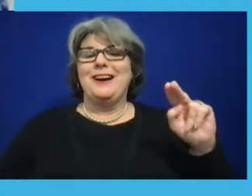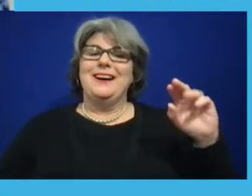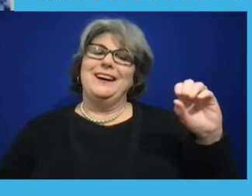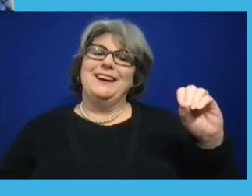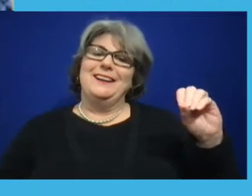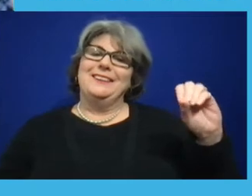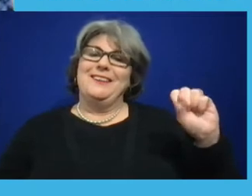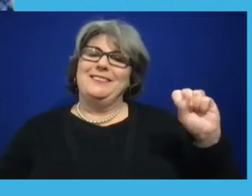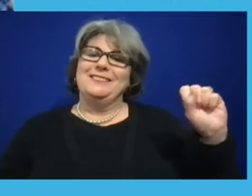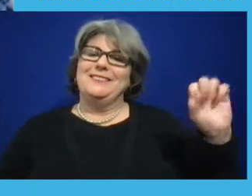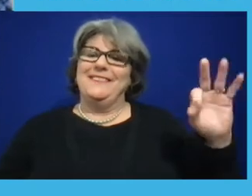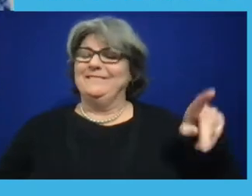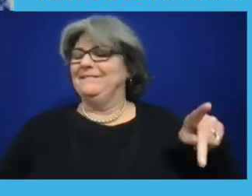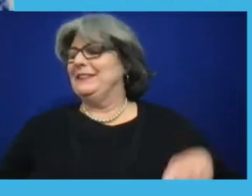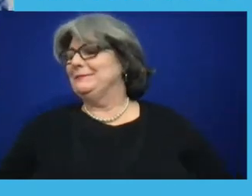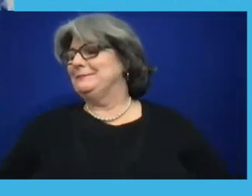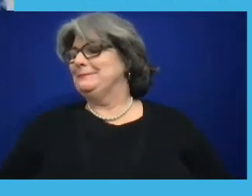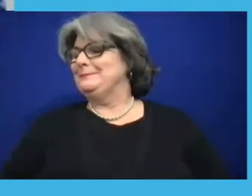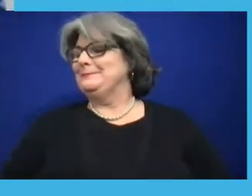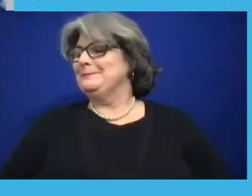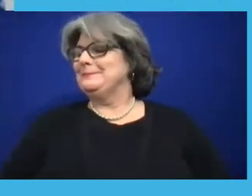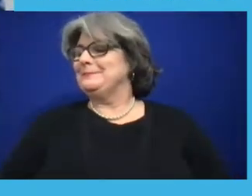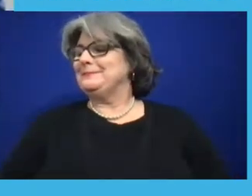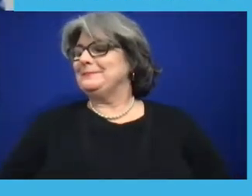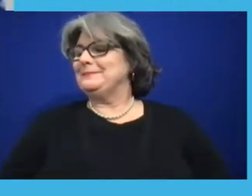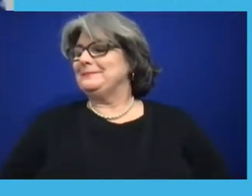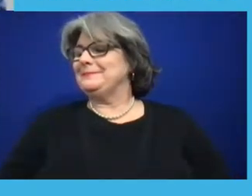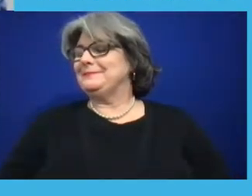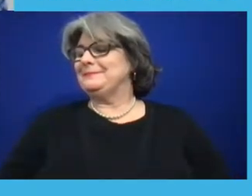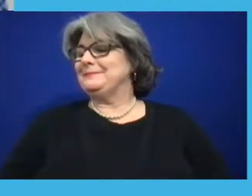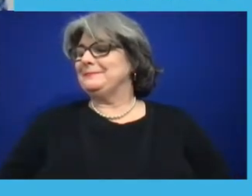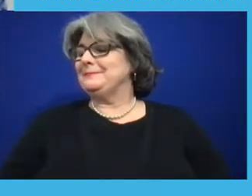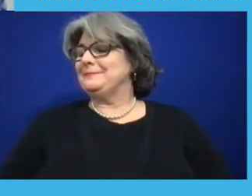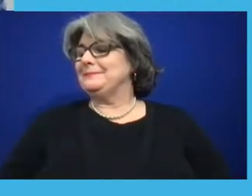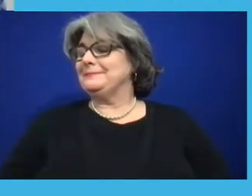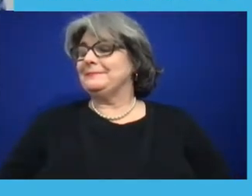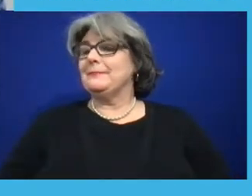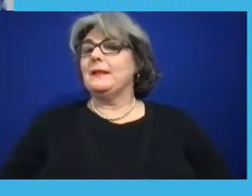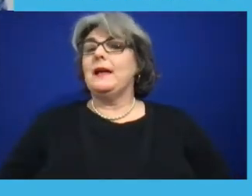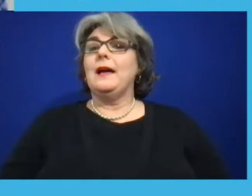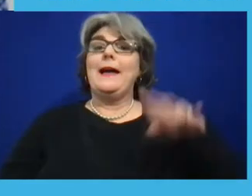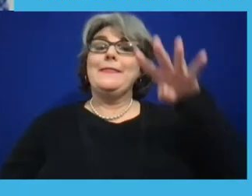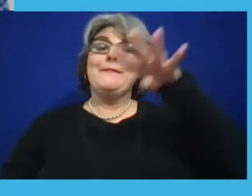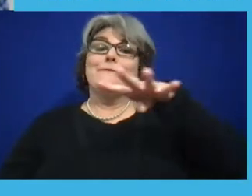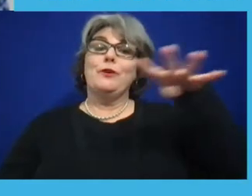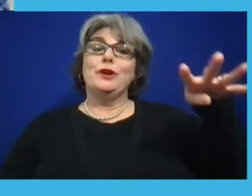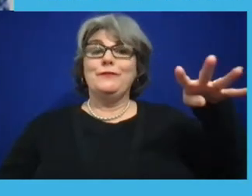John Ossoff.